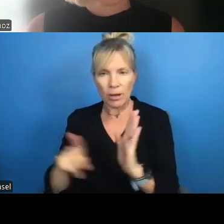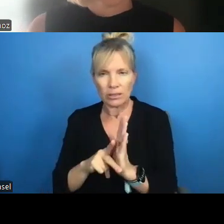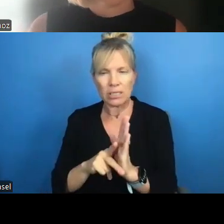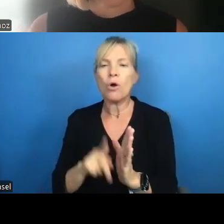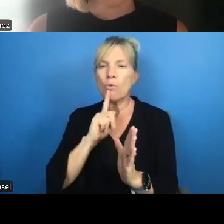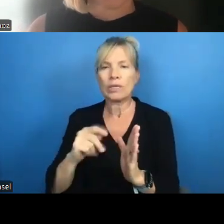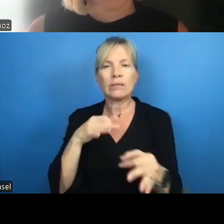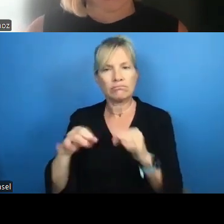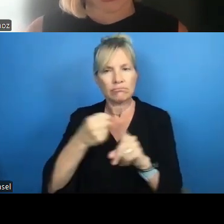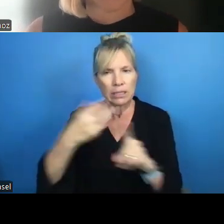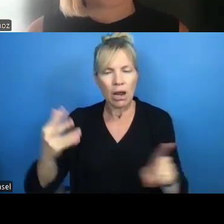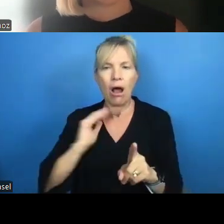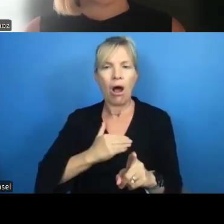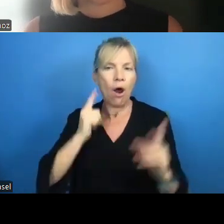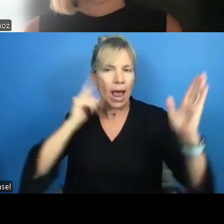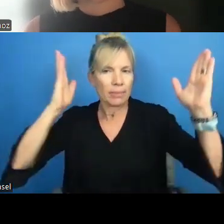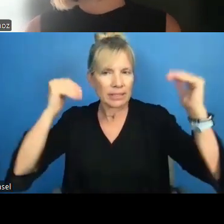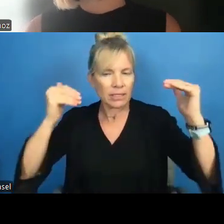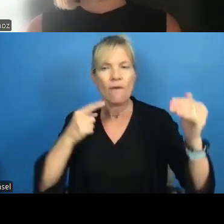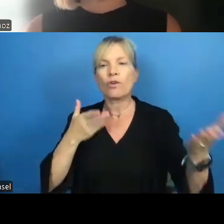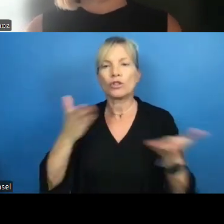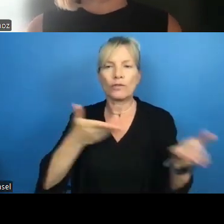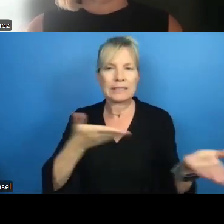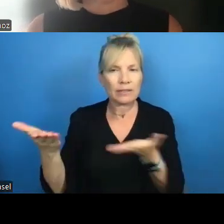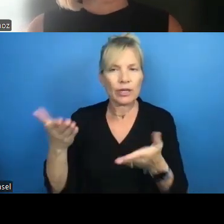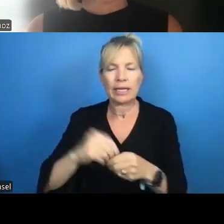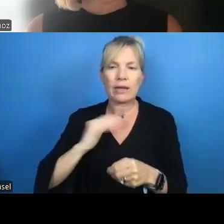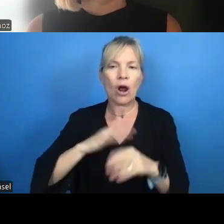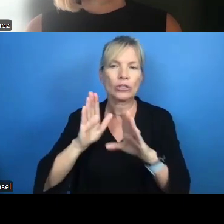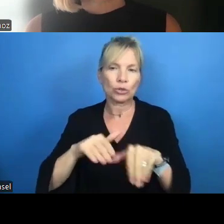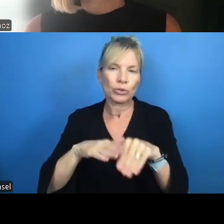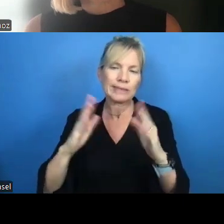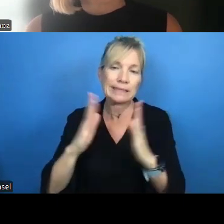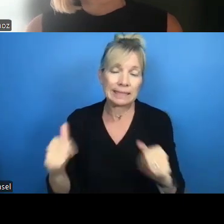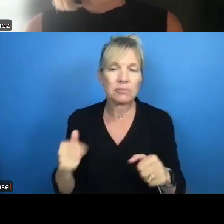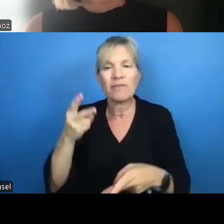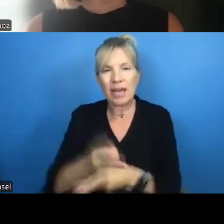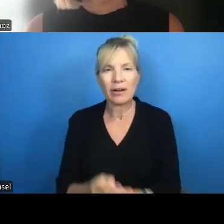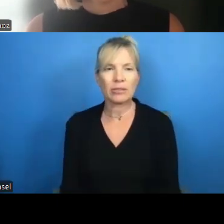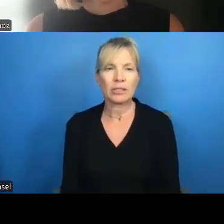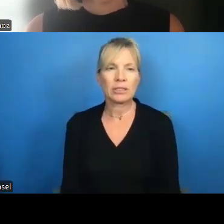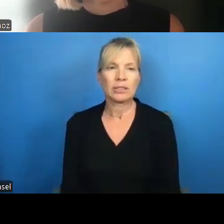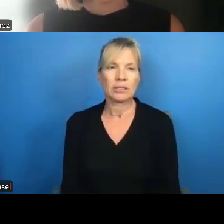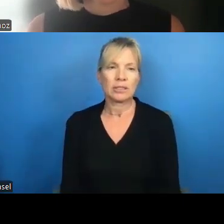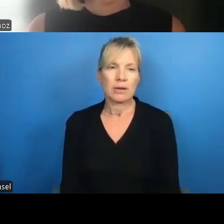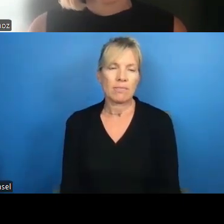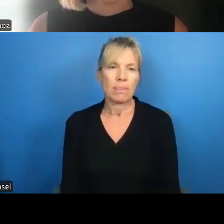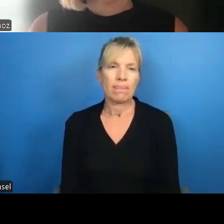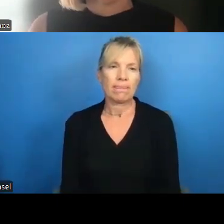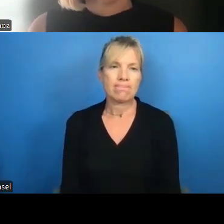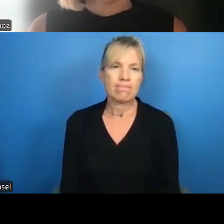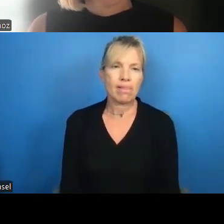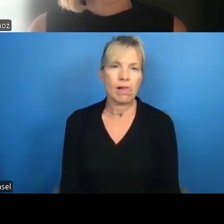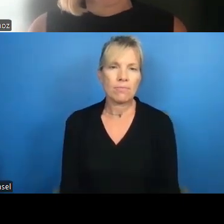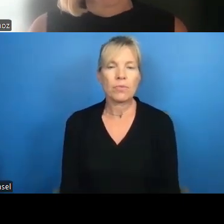really outline our expectations for service delivery within our children's system of care. In changing